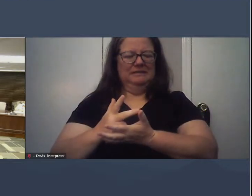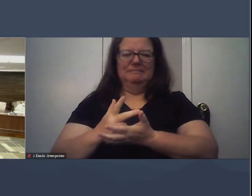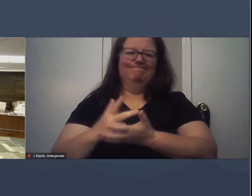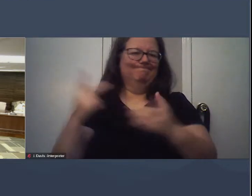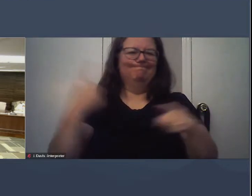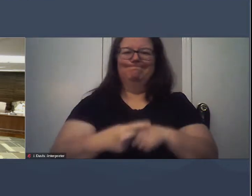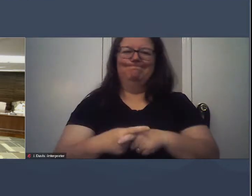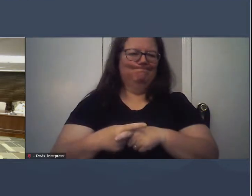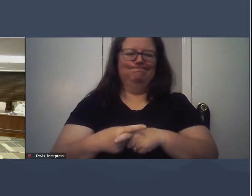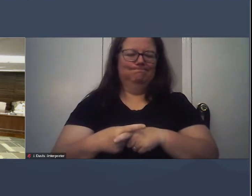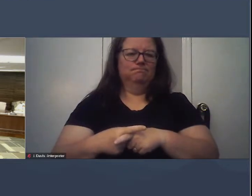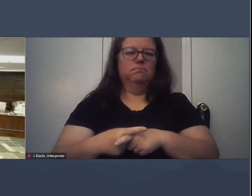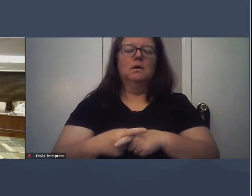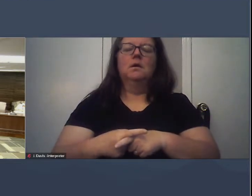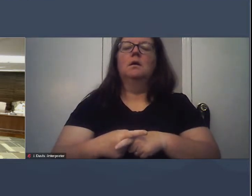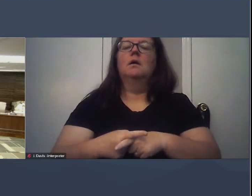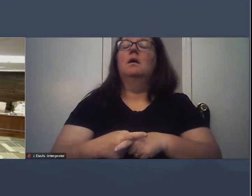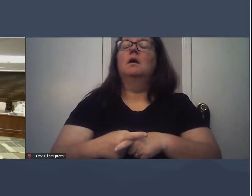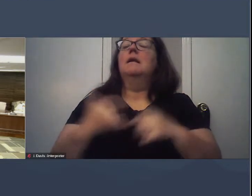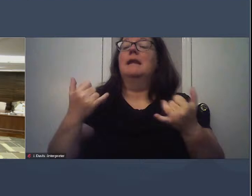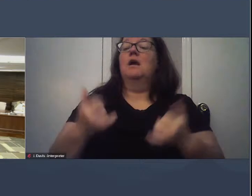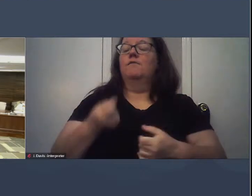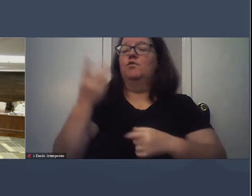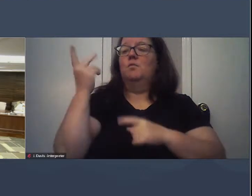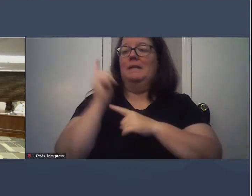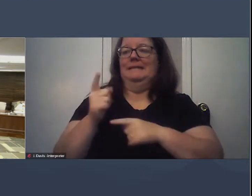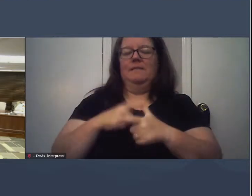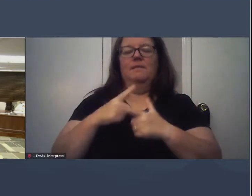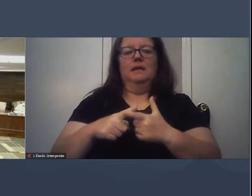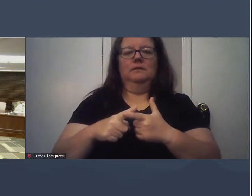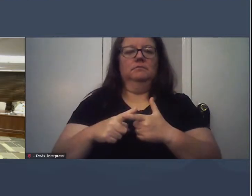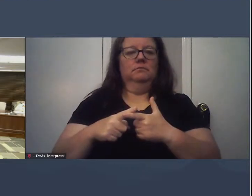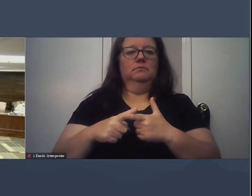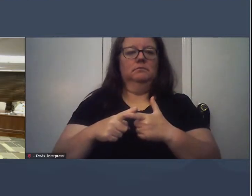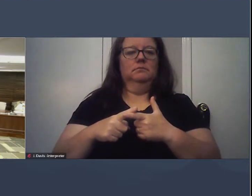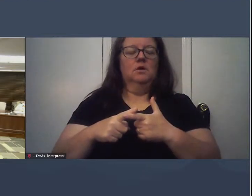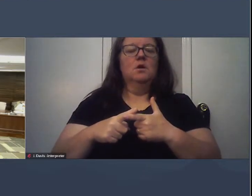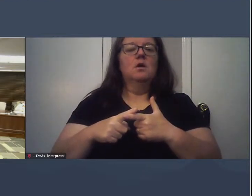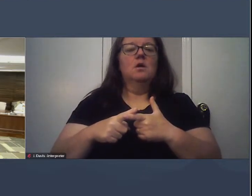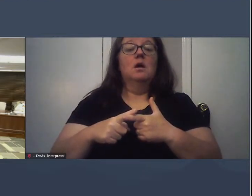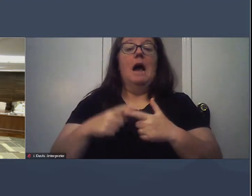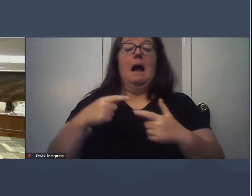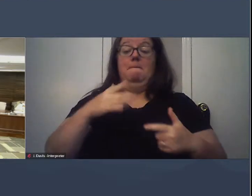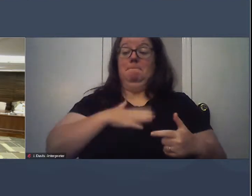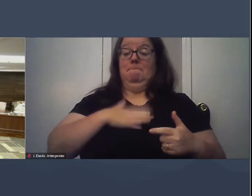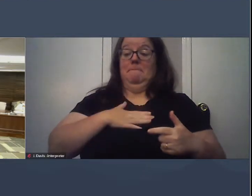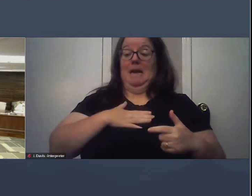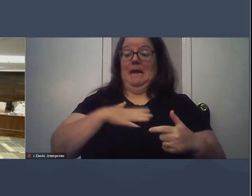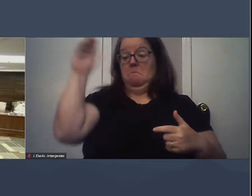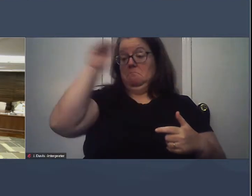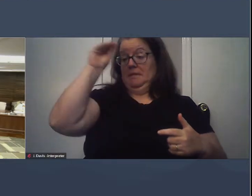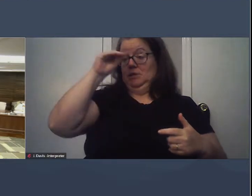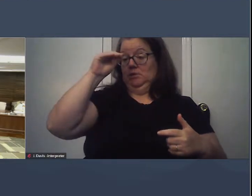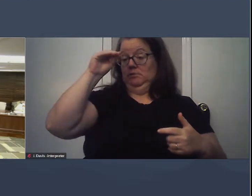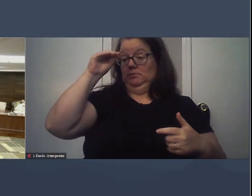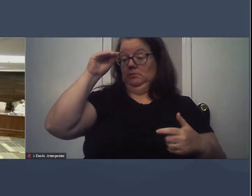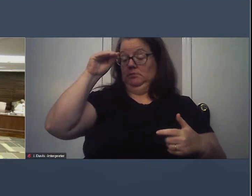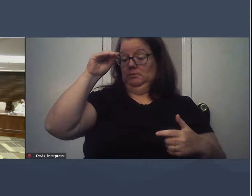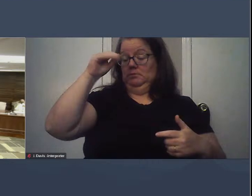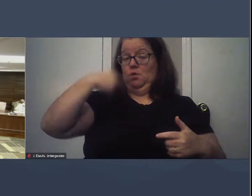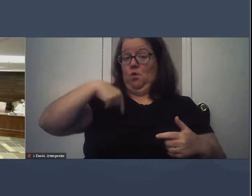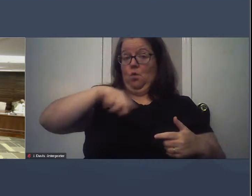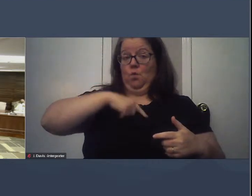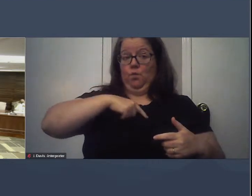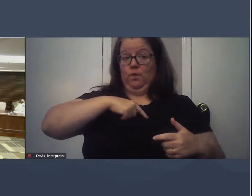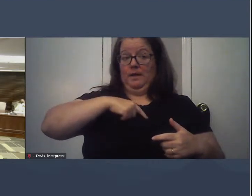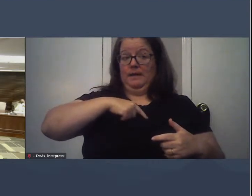you. I'll just take a quick moment because I know everybody's ready to move on. I would take the position that we redesigned and